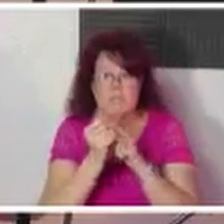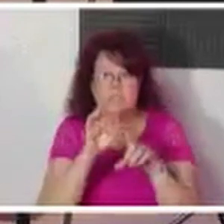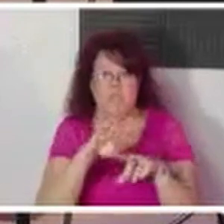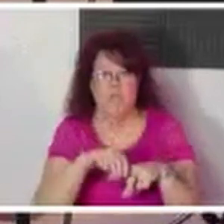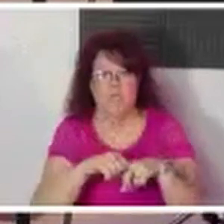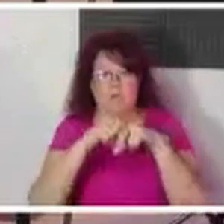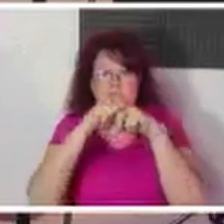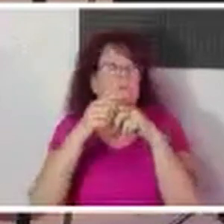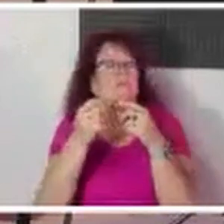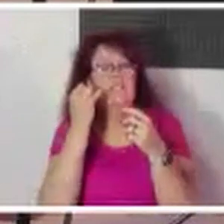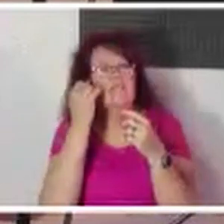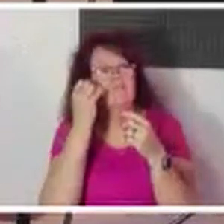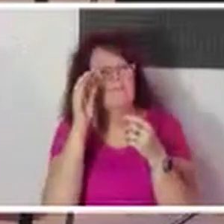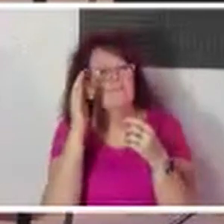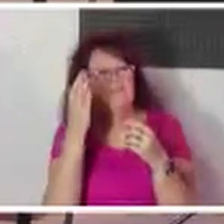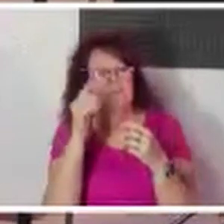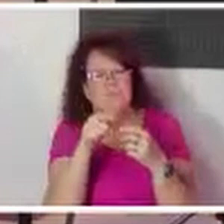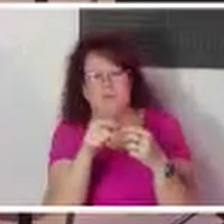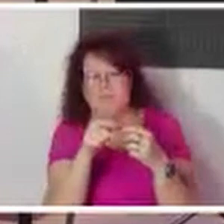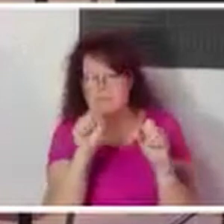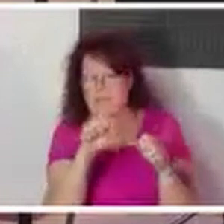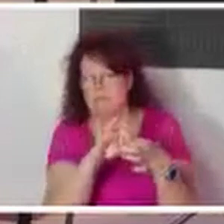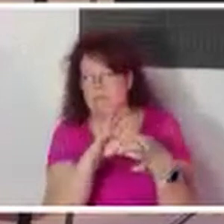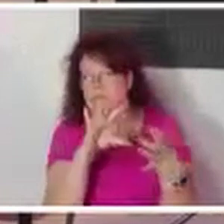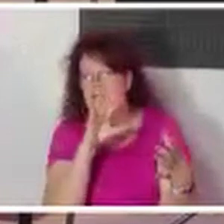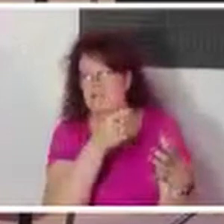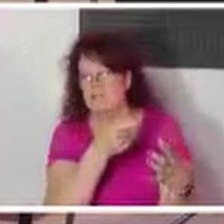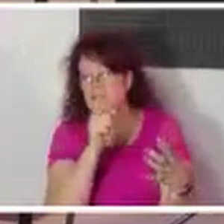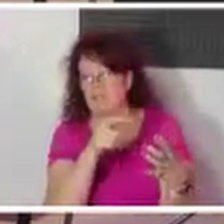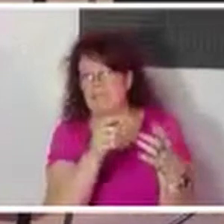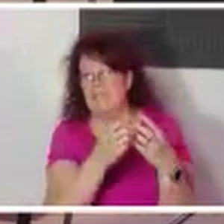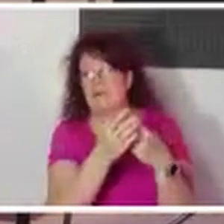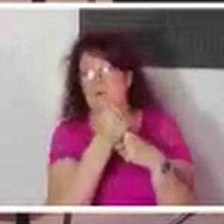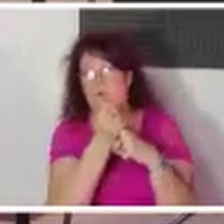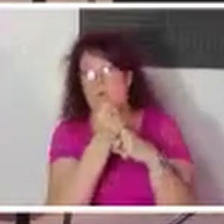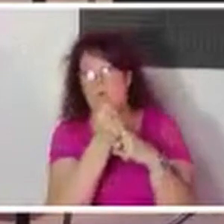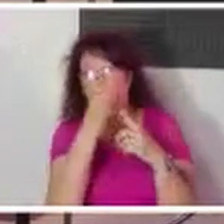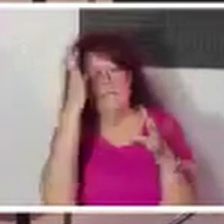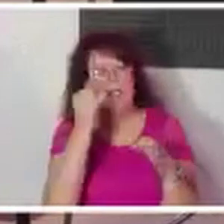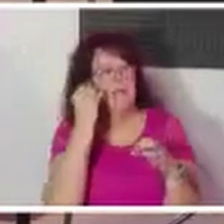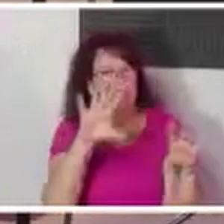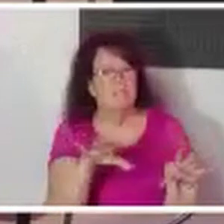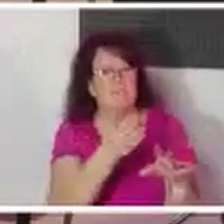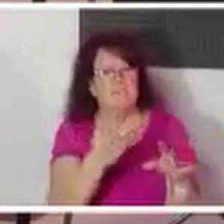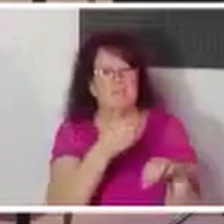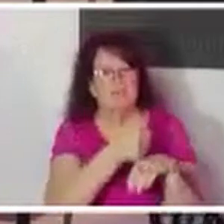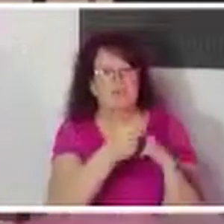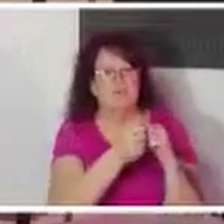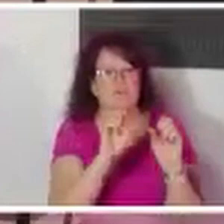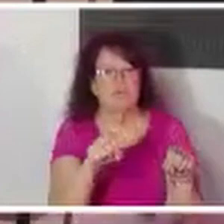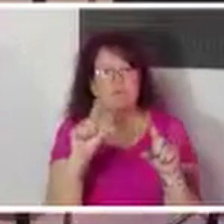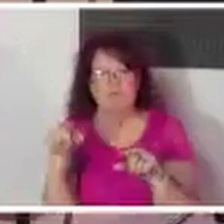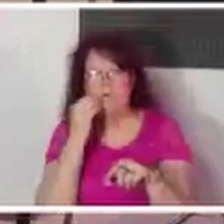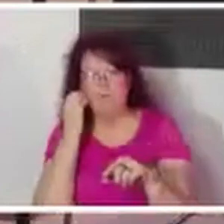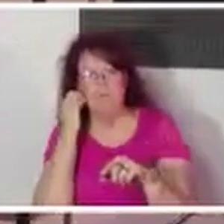you are deemed releasable, essentially. So they have to decide, do we need to detain you while we decide whether or not you did the thing you're charged with, or could you go